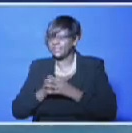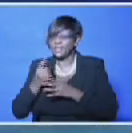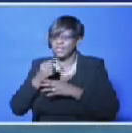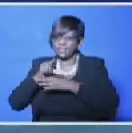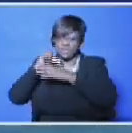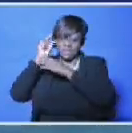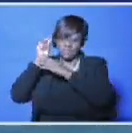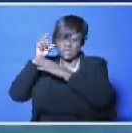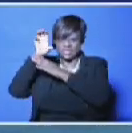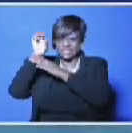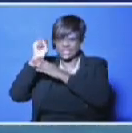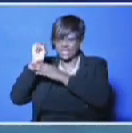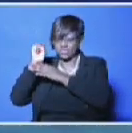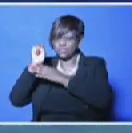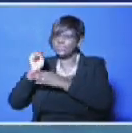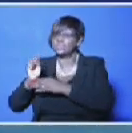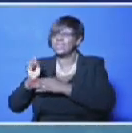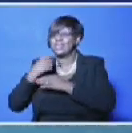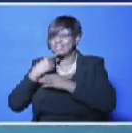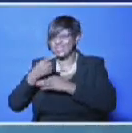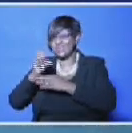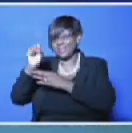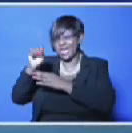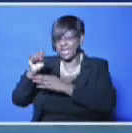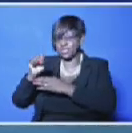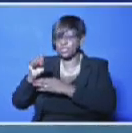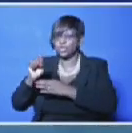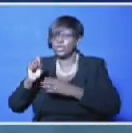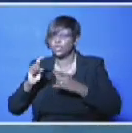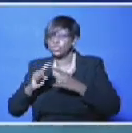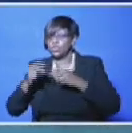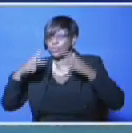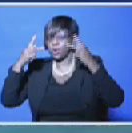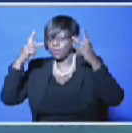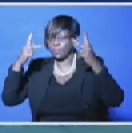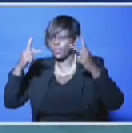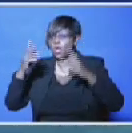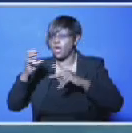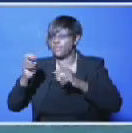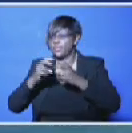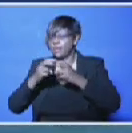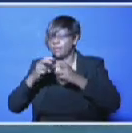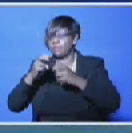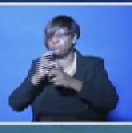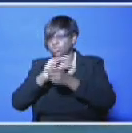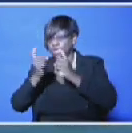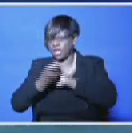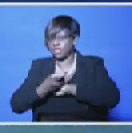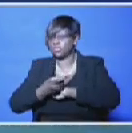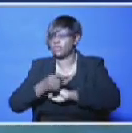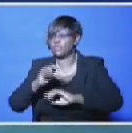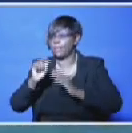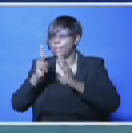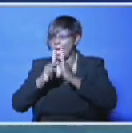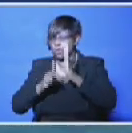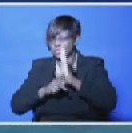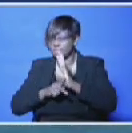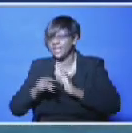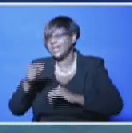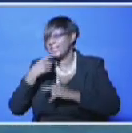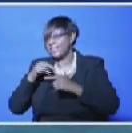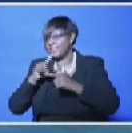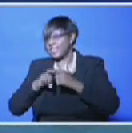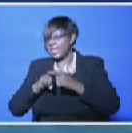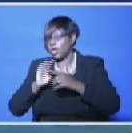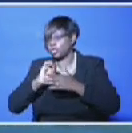Well, government senators giving their approval to the extension of the proclamation of emergency powers until the end of October. The